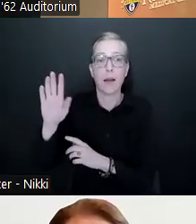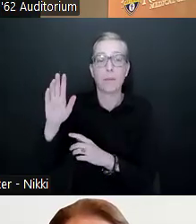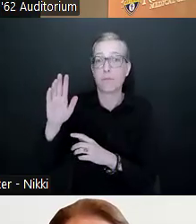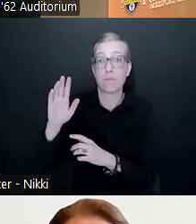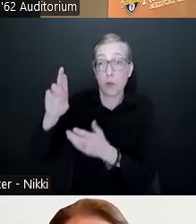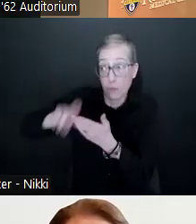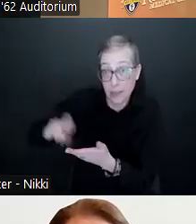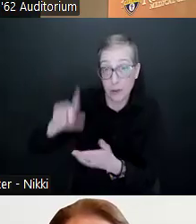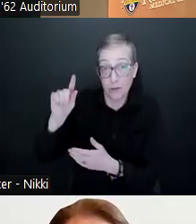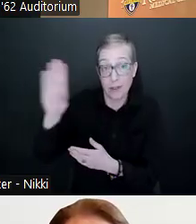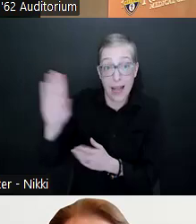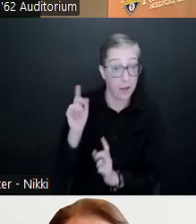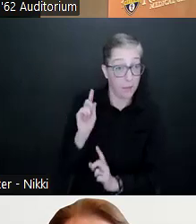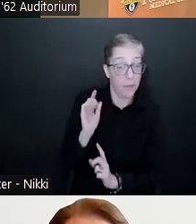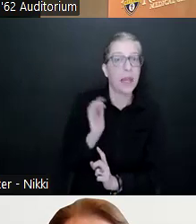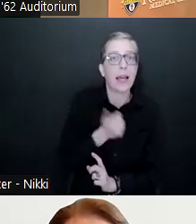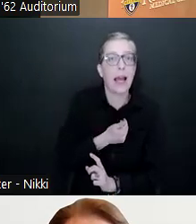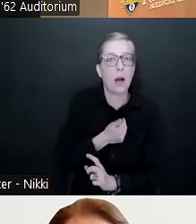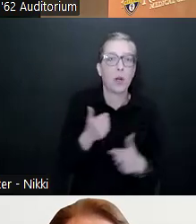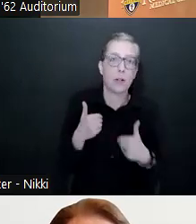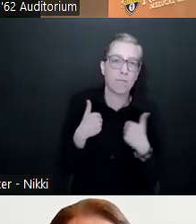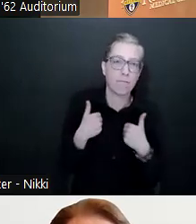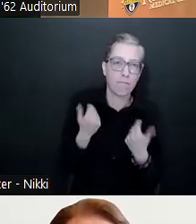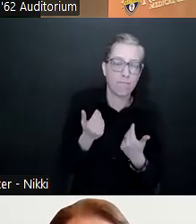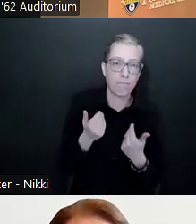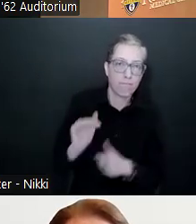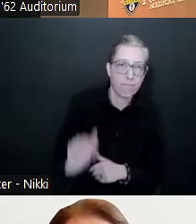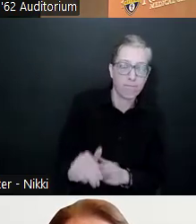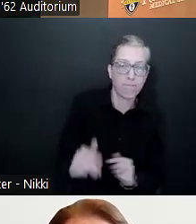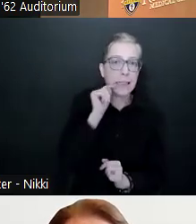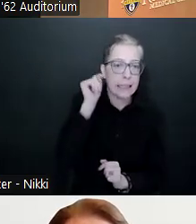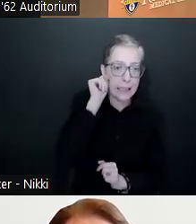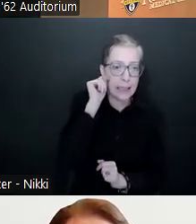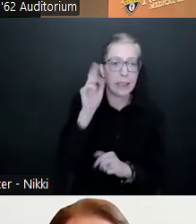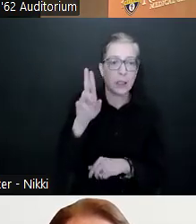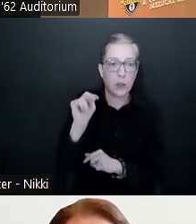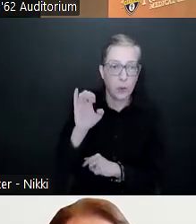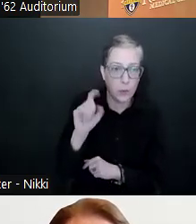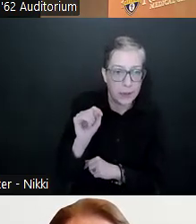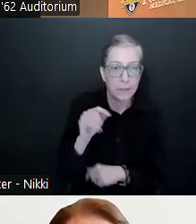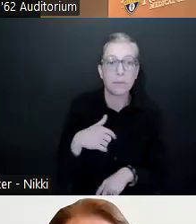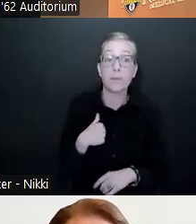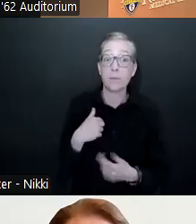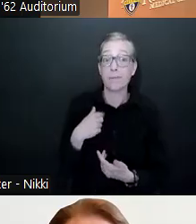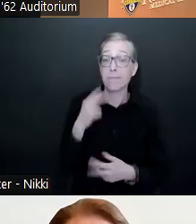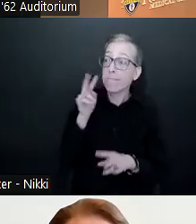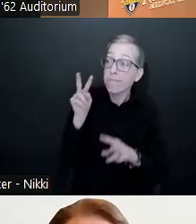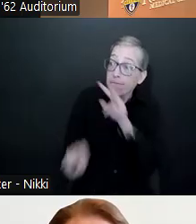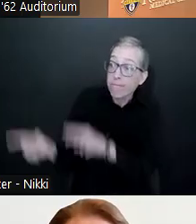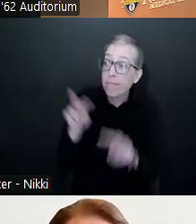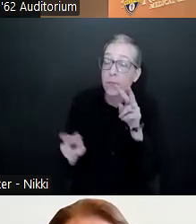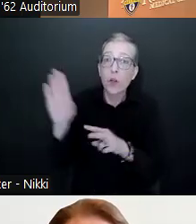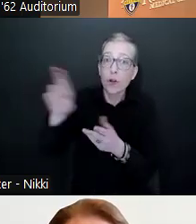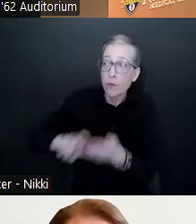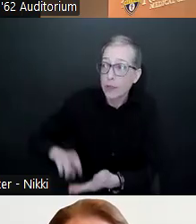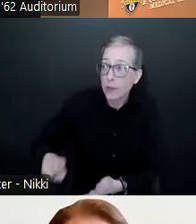a first-hand opportunity to see how research is conducted in this area. And I also had